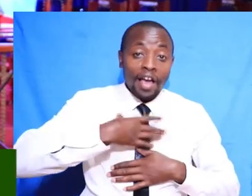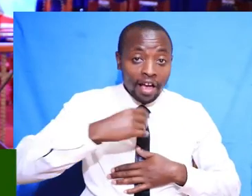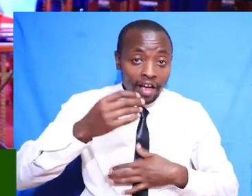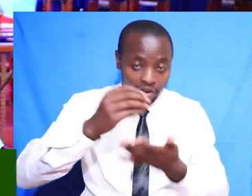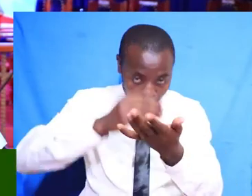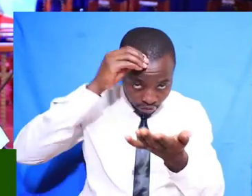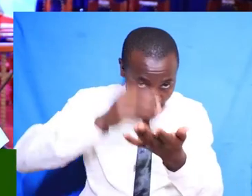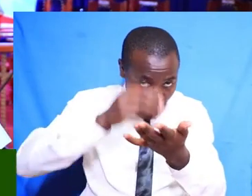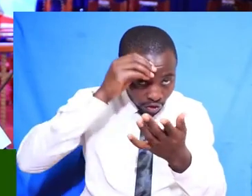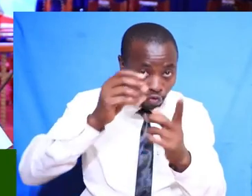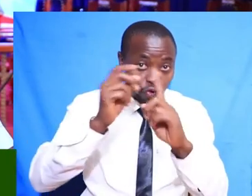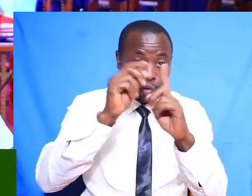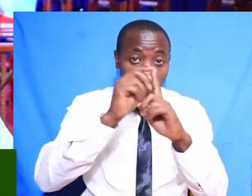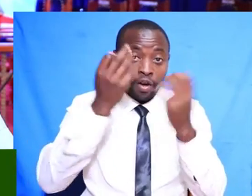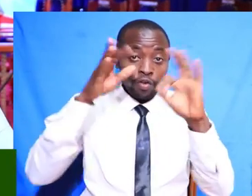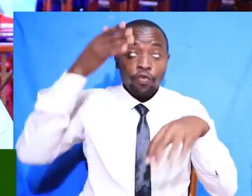meditation of His Word.